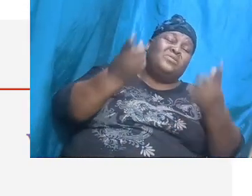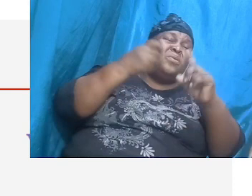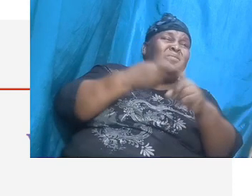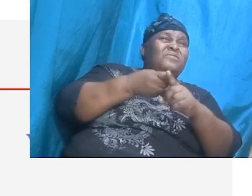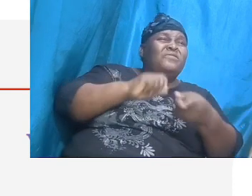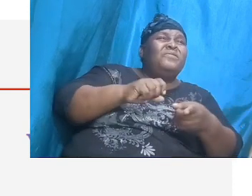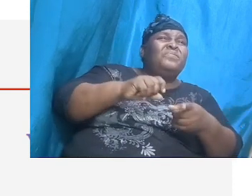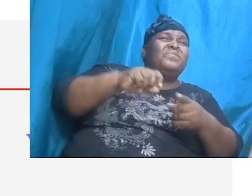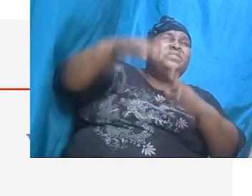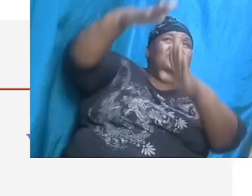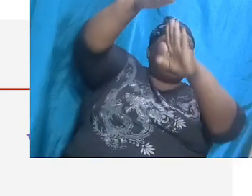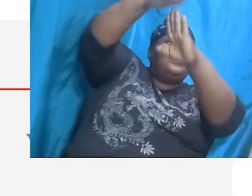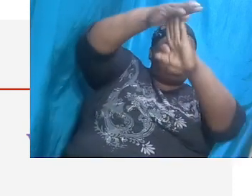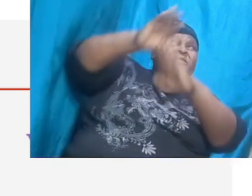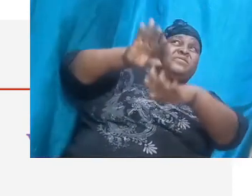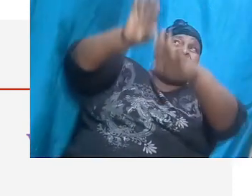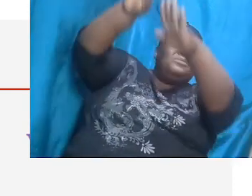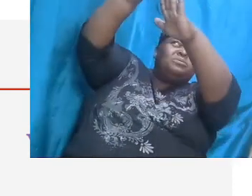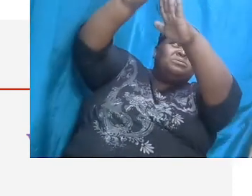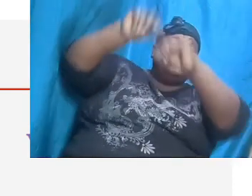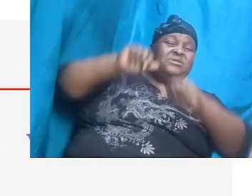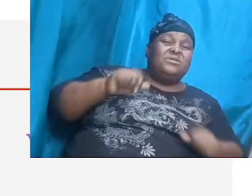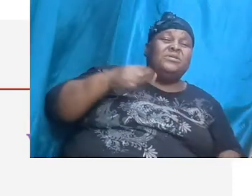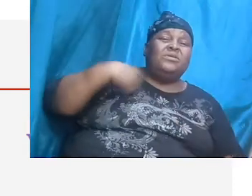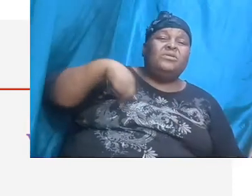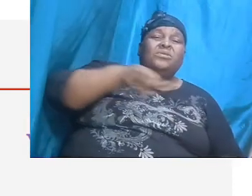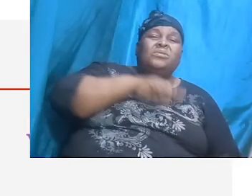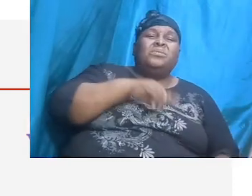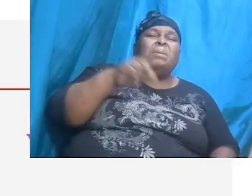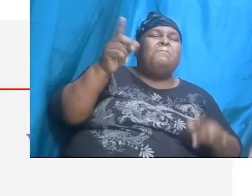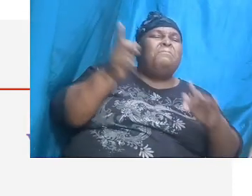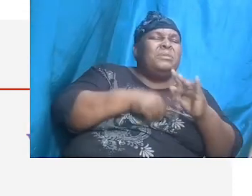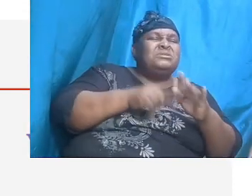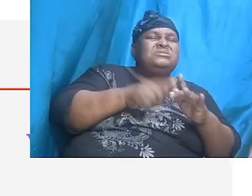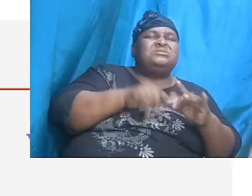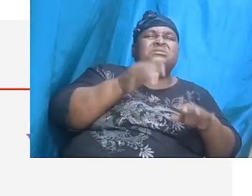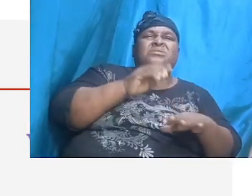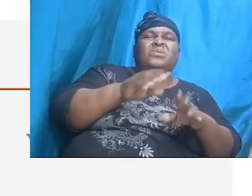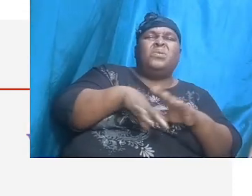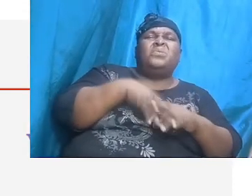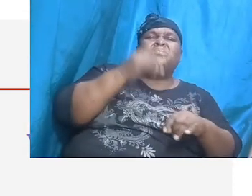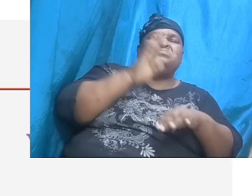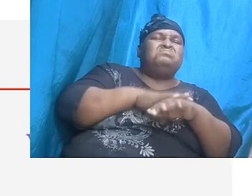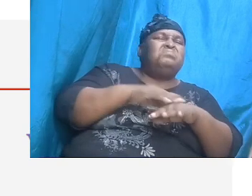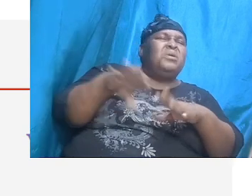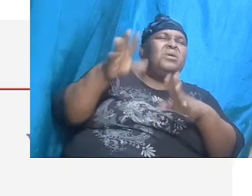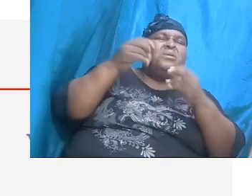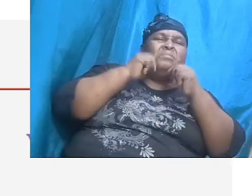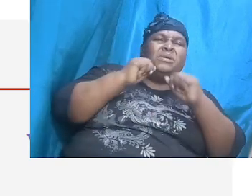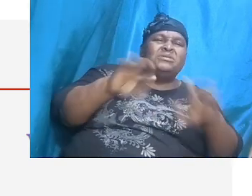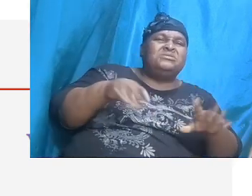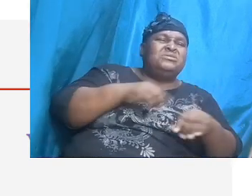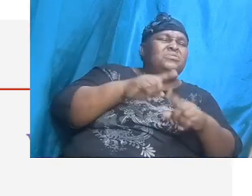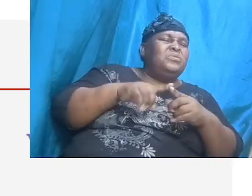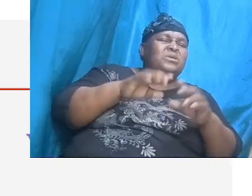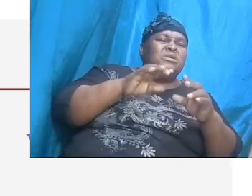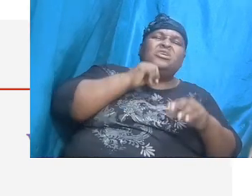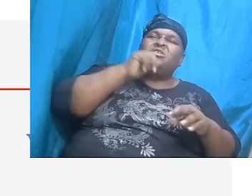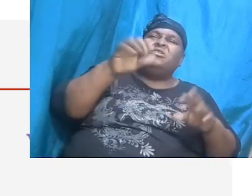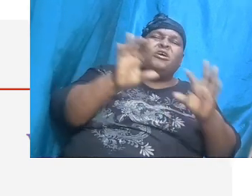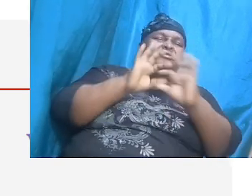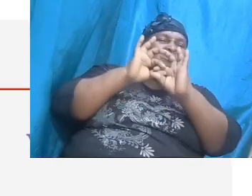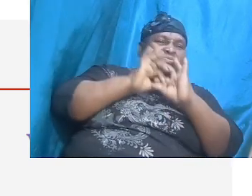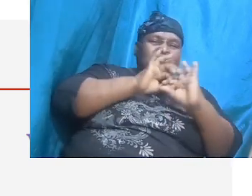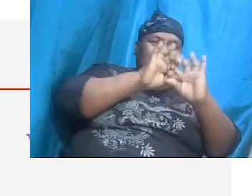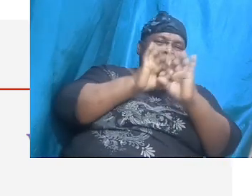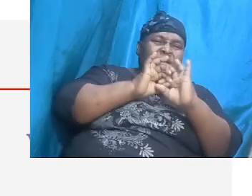God is saying, brethren, is that we are missing out on a blessing, praise God, whenever we are not united. Whenever we are